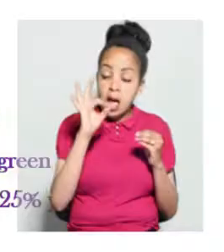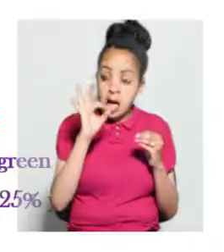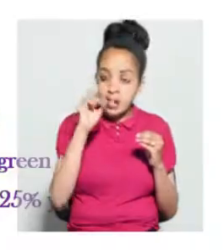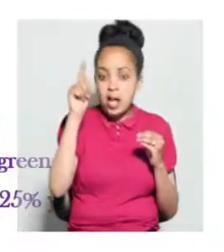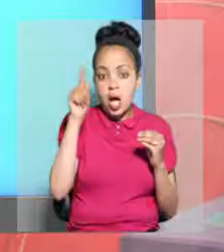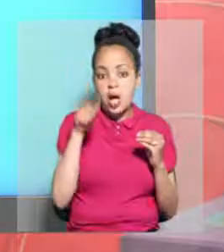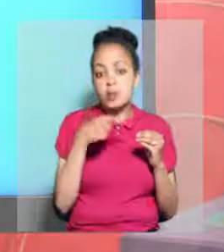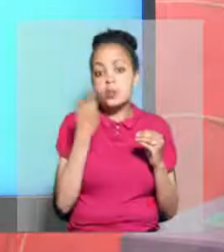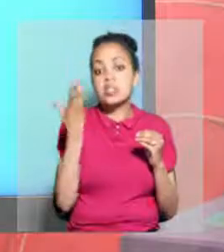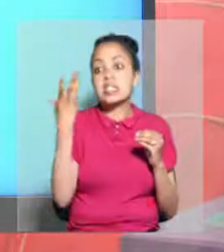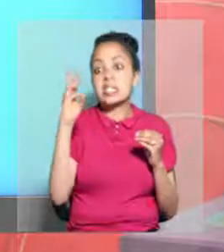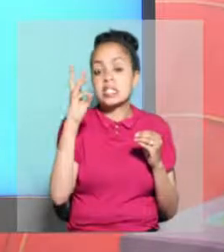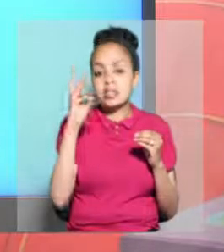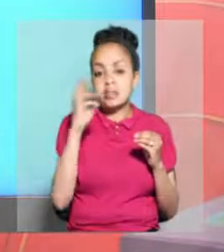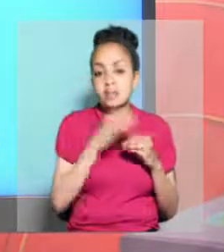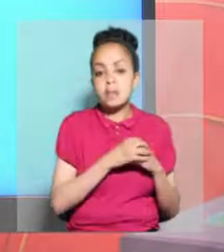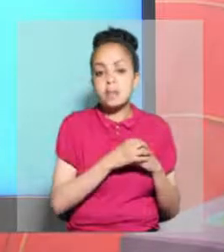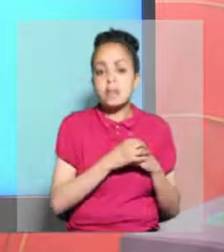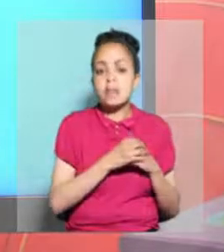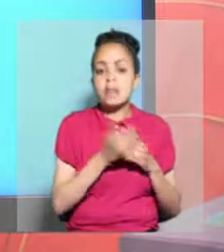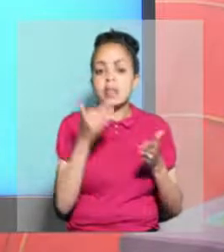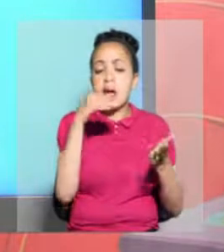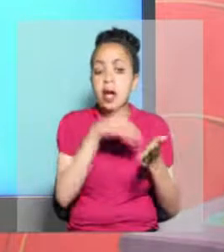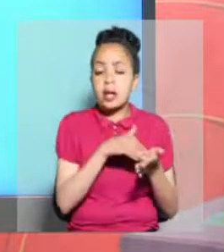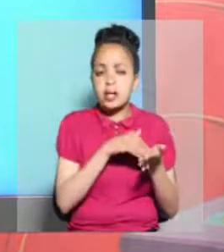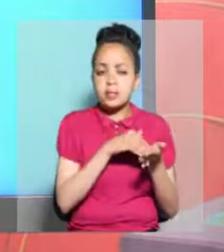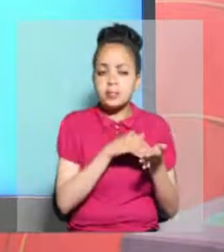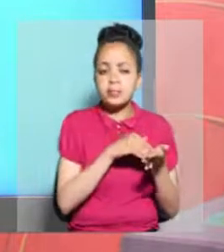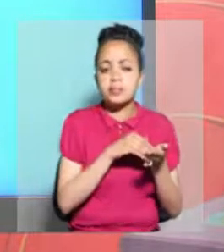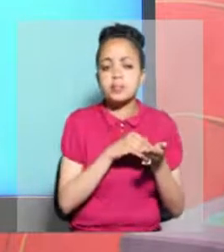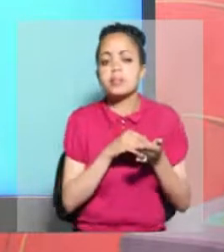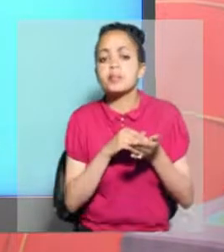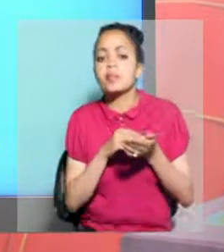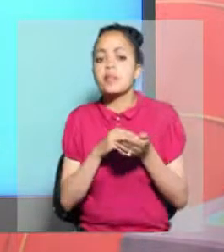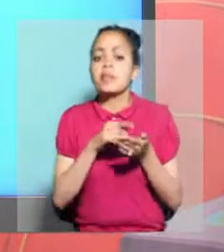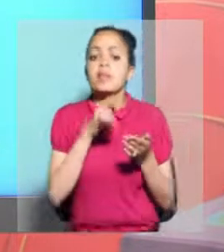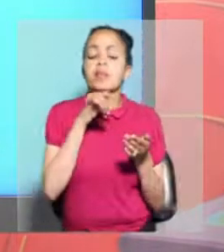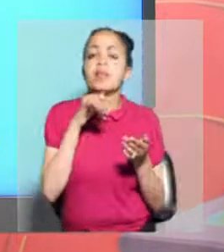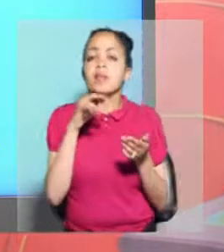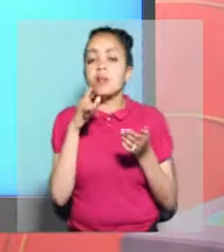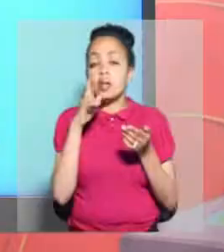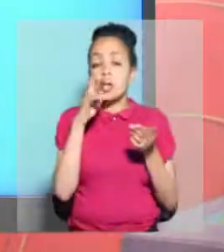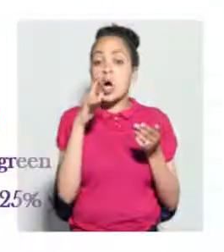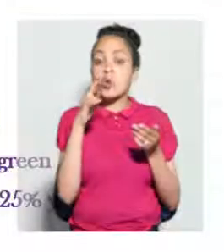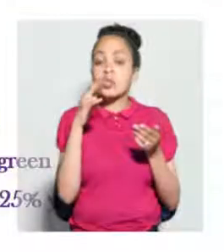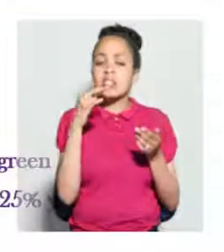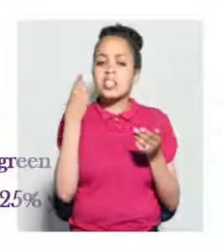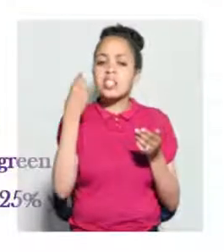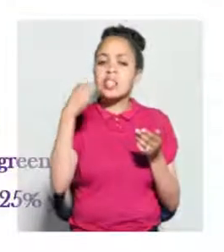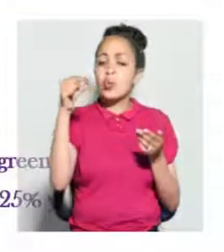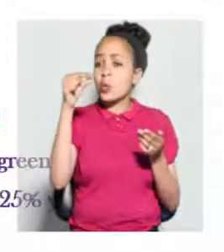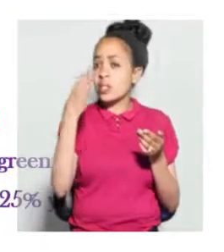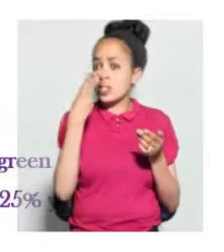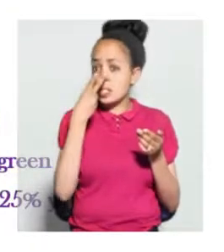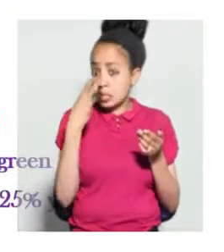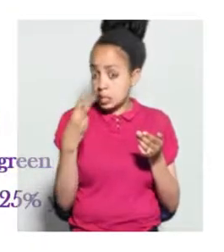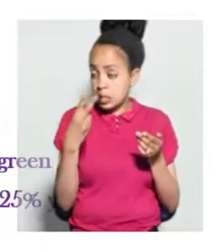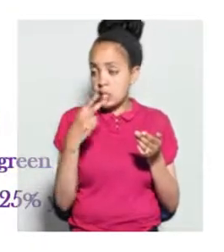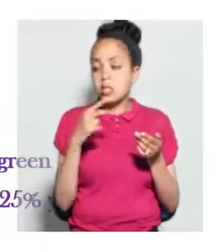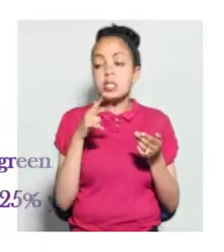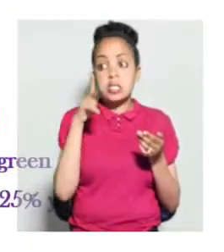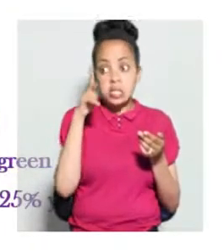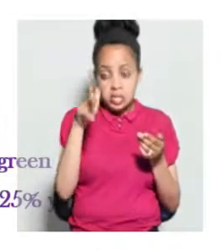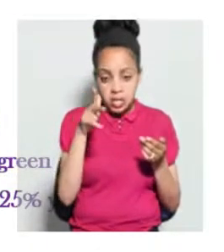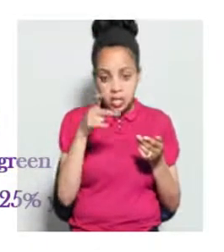of 16. And again, the one that looks like this one, round green, can be around